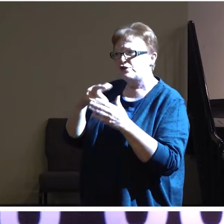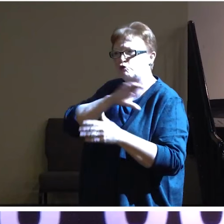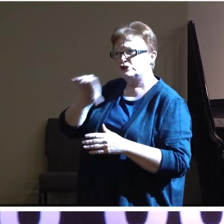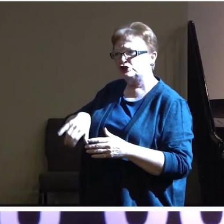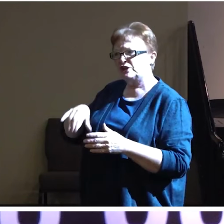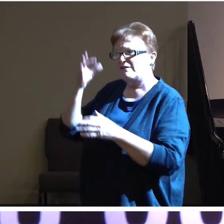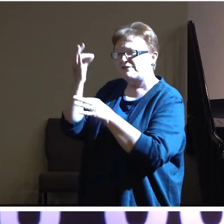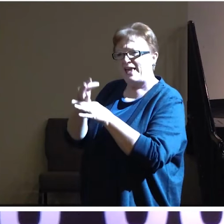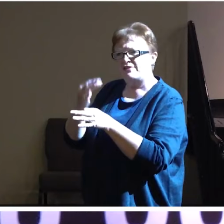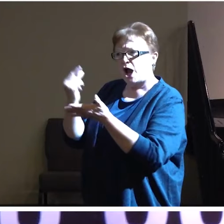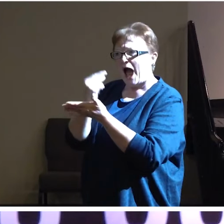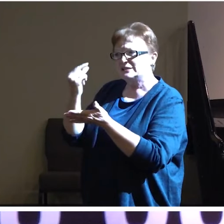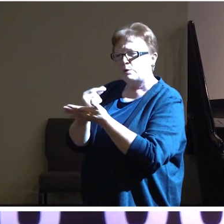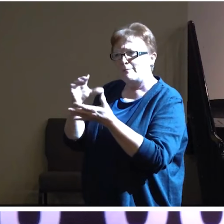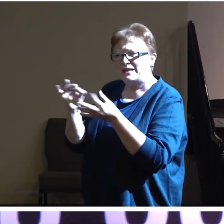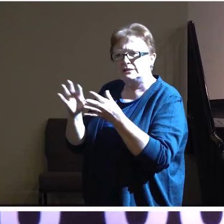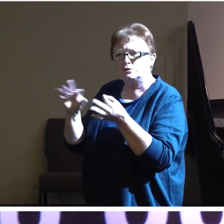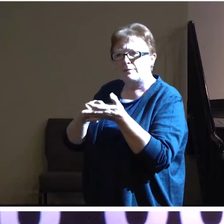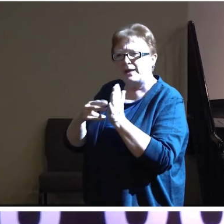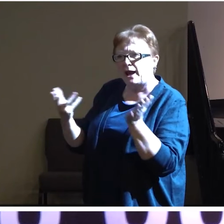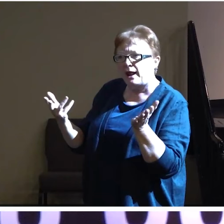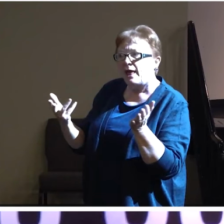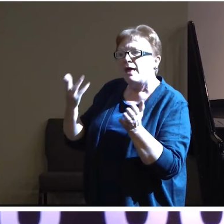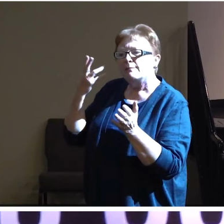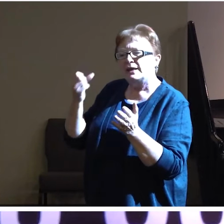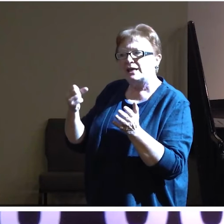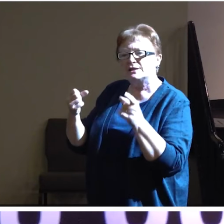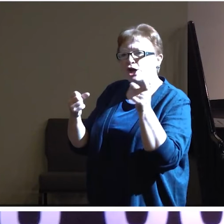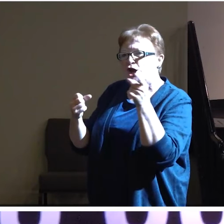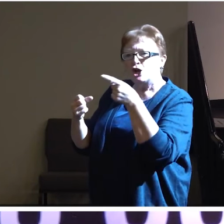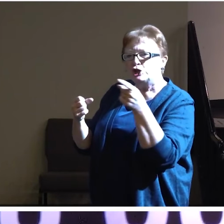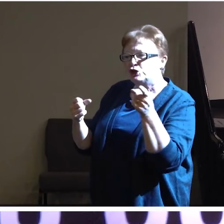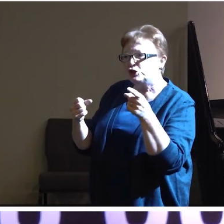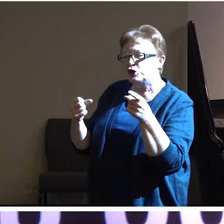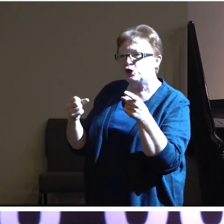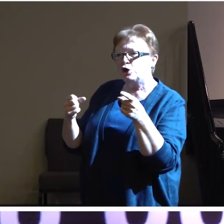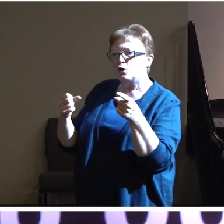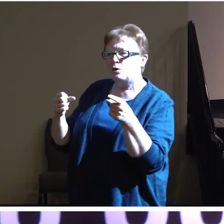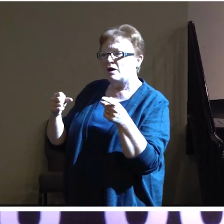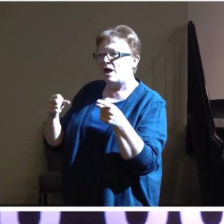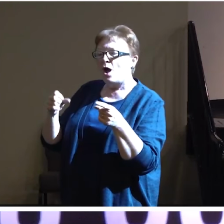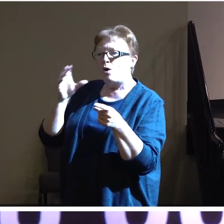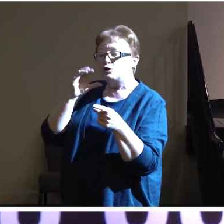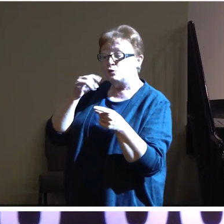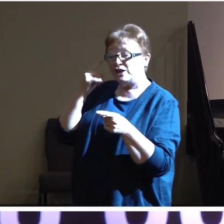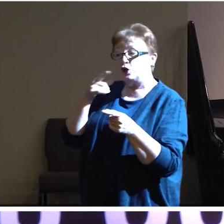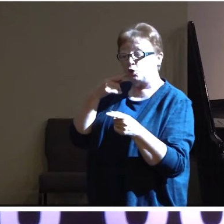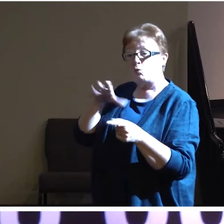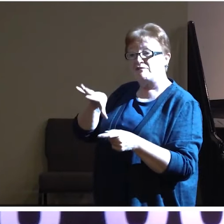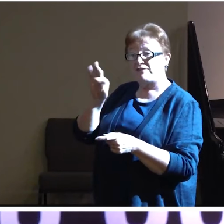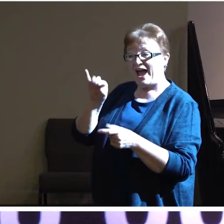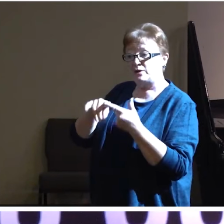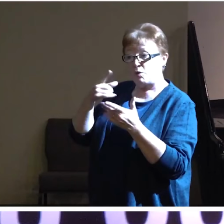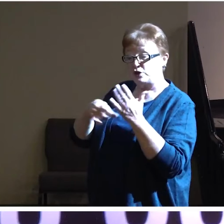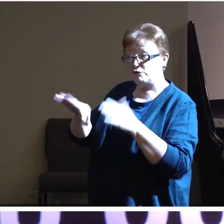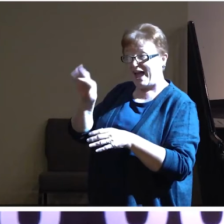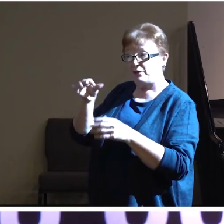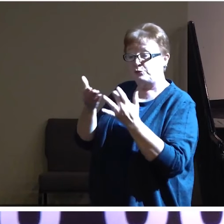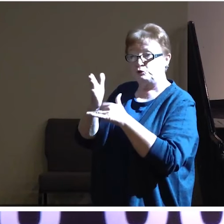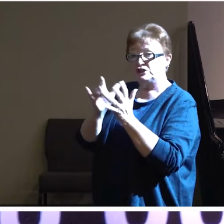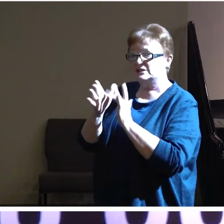And that is that you won't find what you might be expecting in Jesus, but you'll find infinitely more. Many people come to